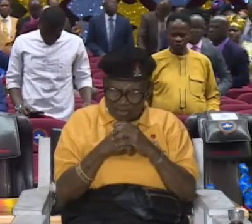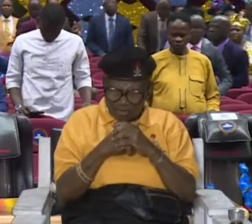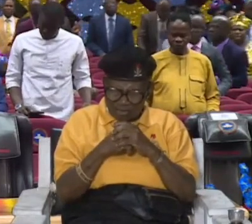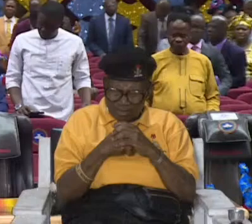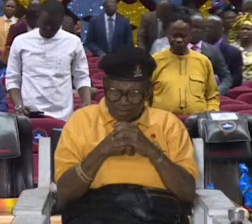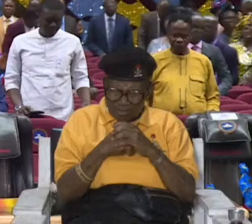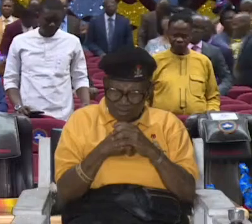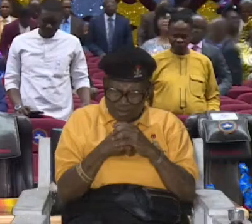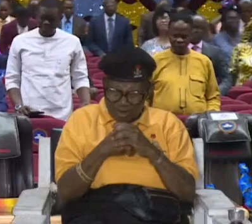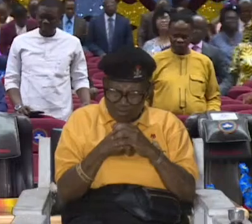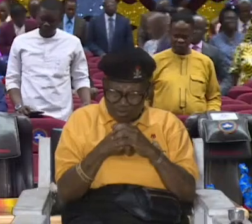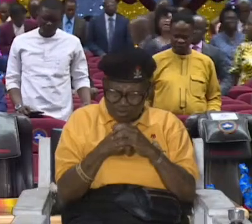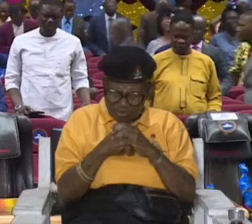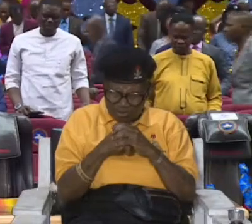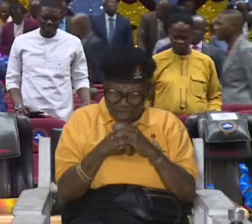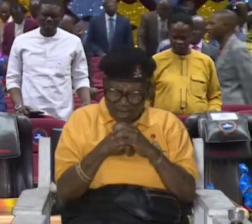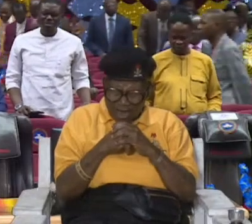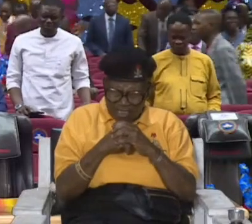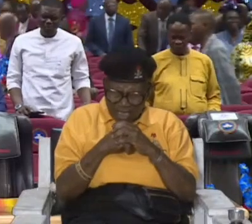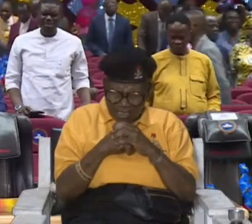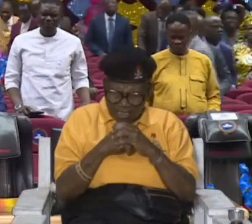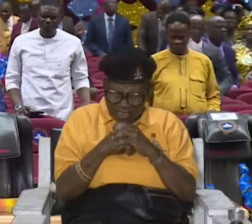Let the fire fall.